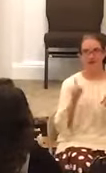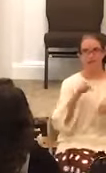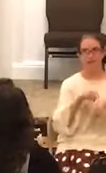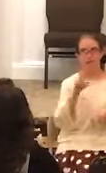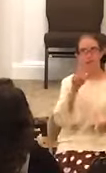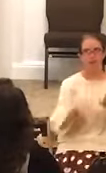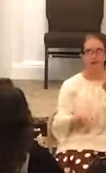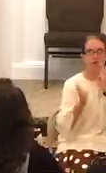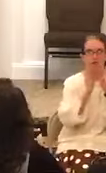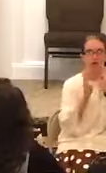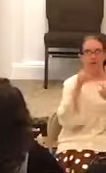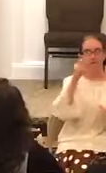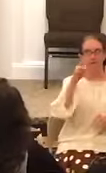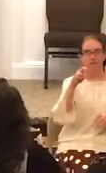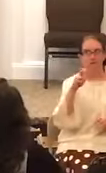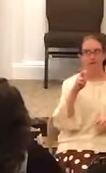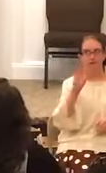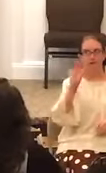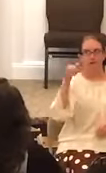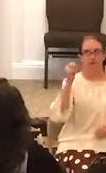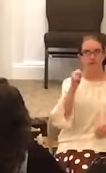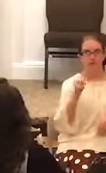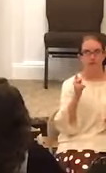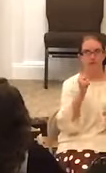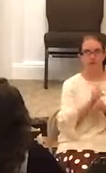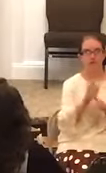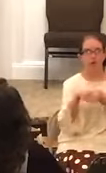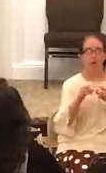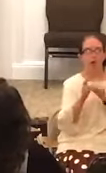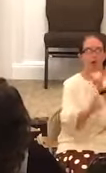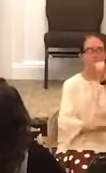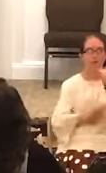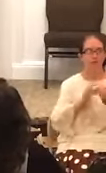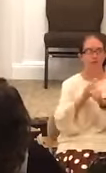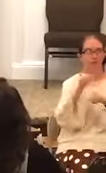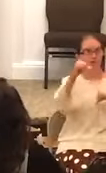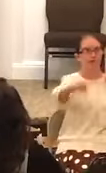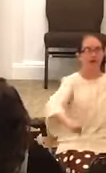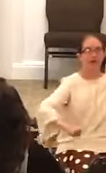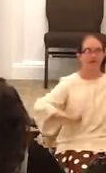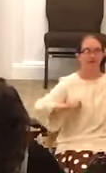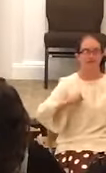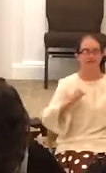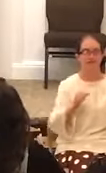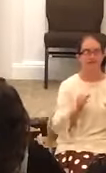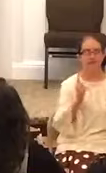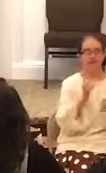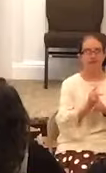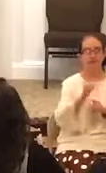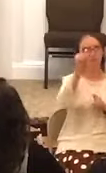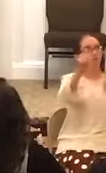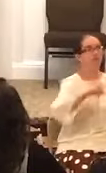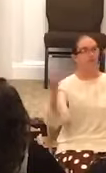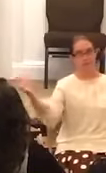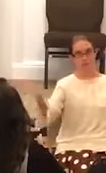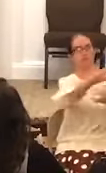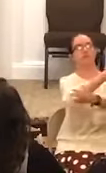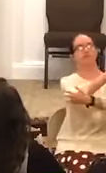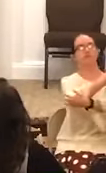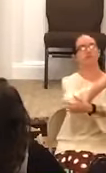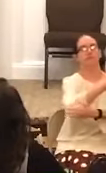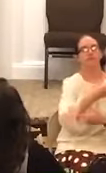he's walking and talking with Peter and John, he's keeping all the universe in action. Hallelujah. He's keeping stars from colliding.